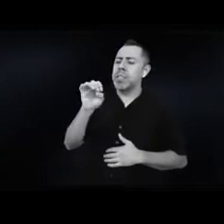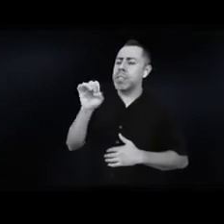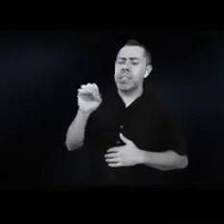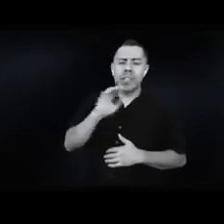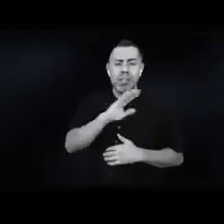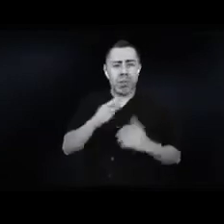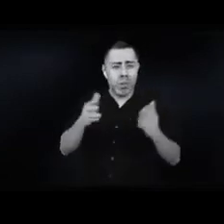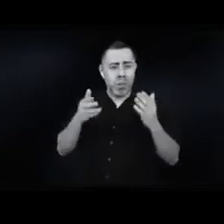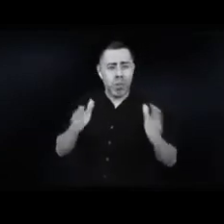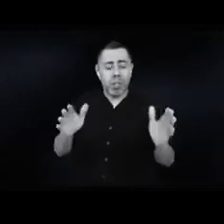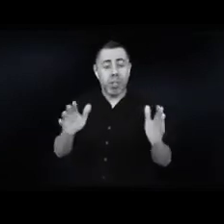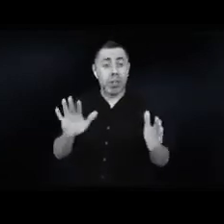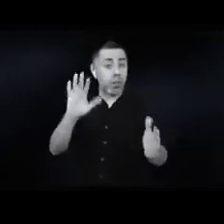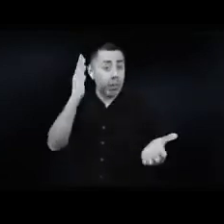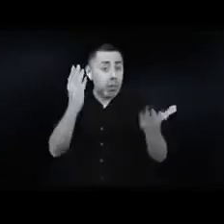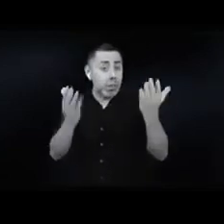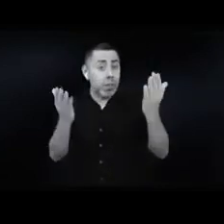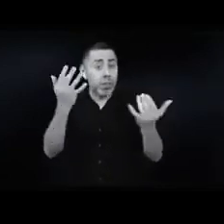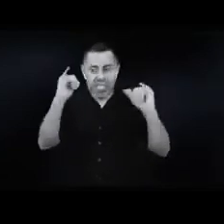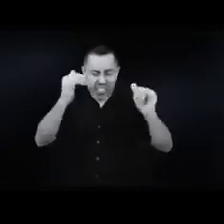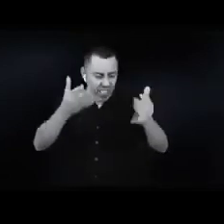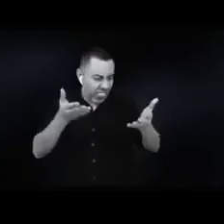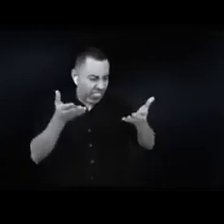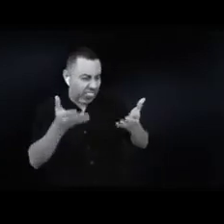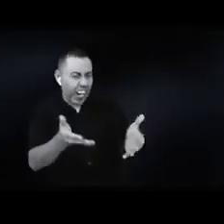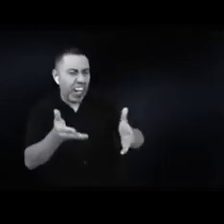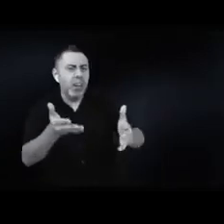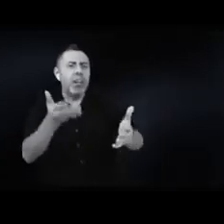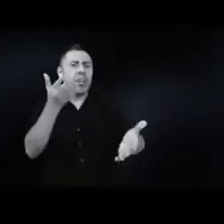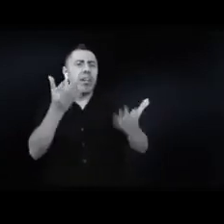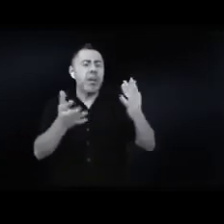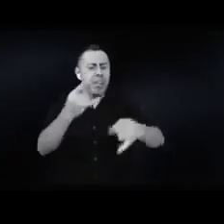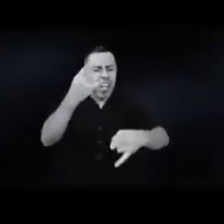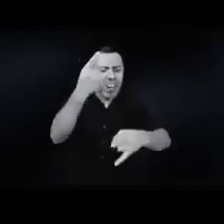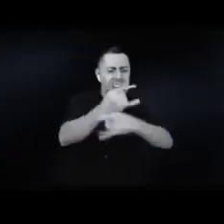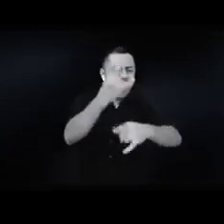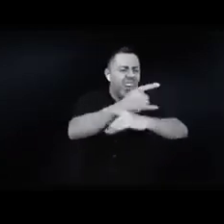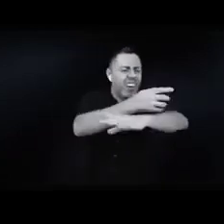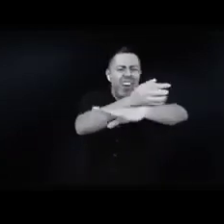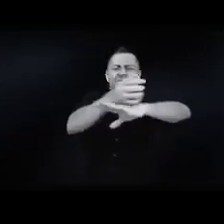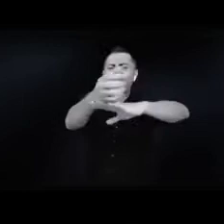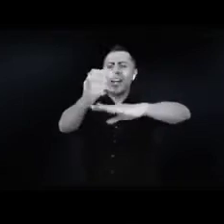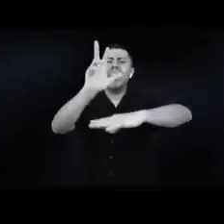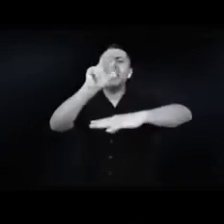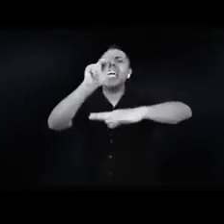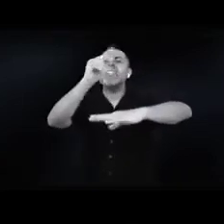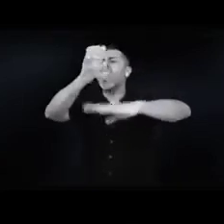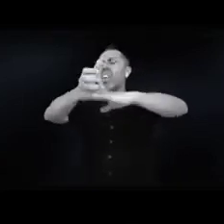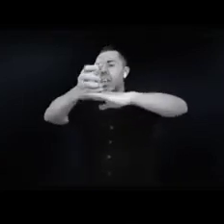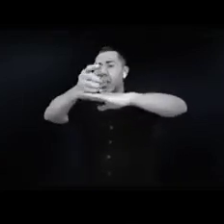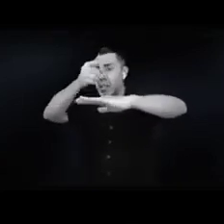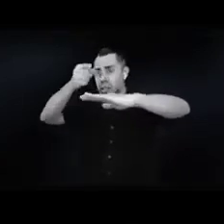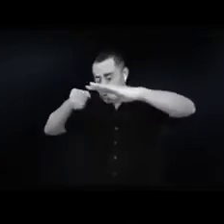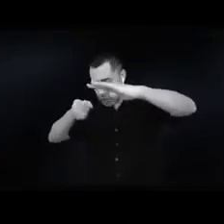buried under television, alcohol, and our search for selfish